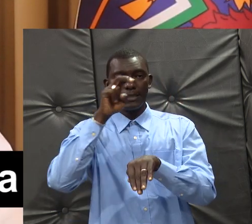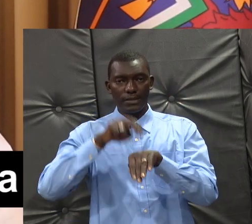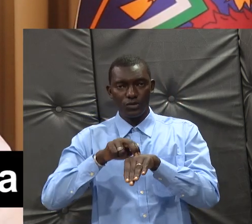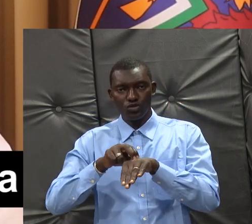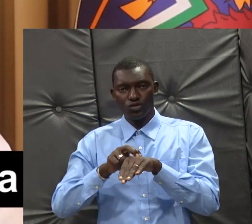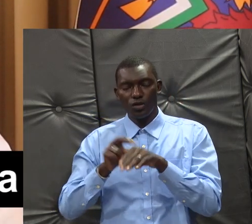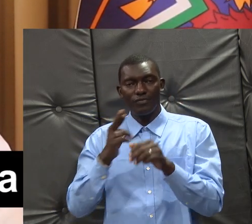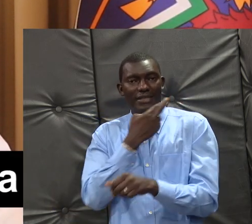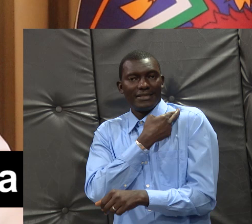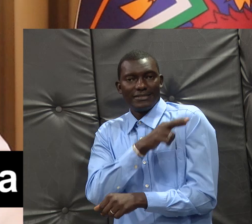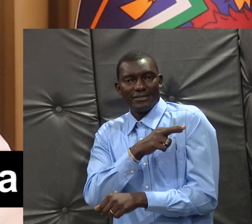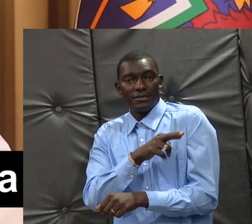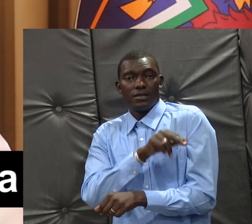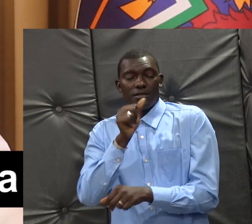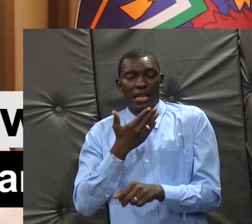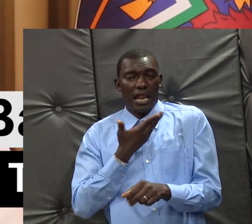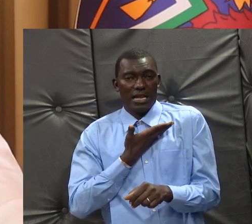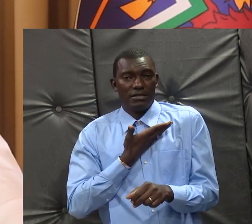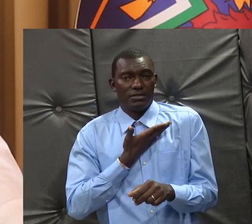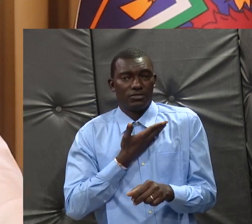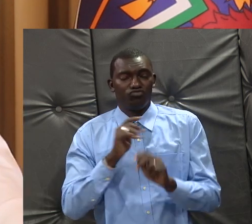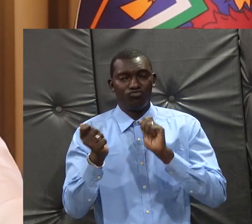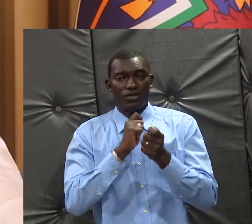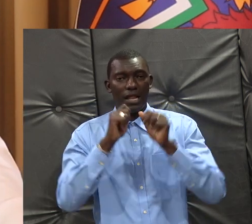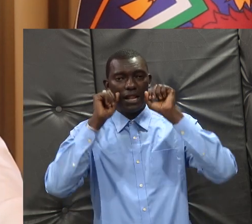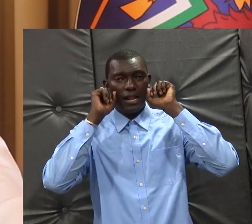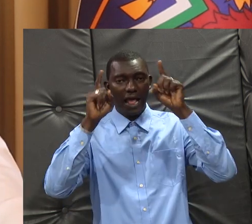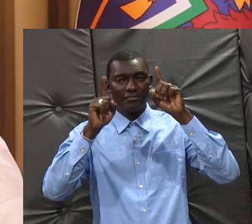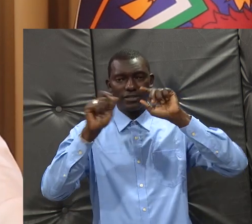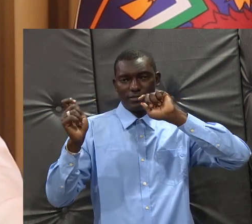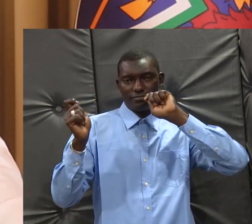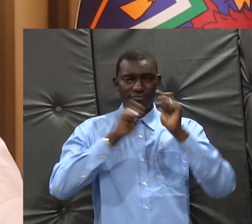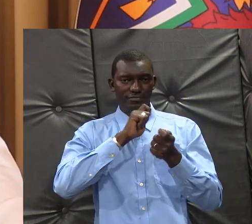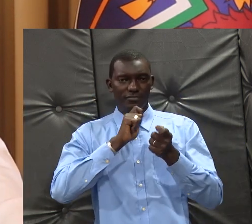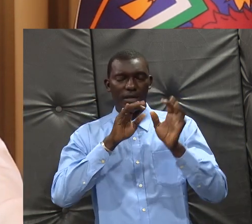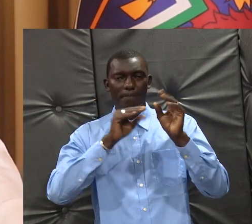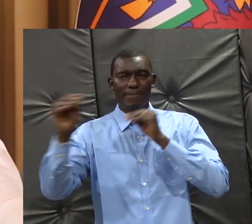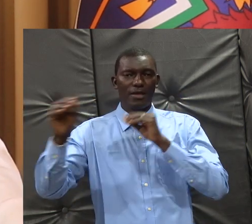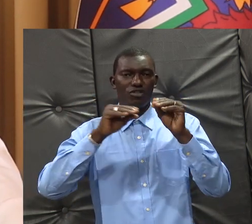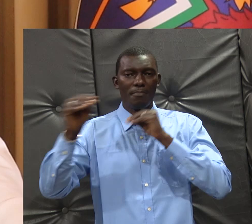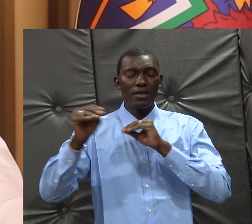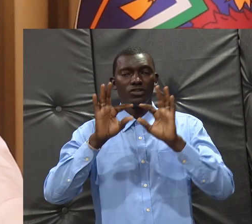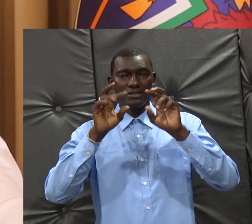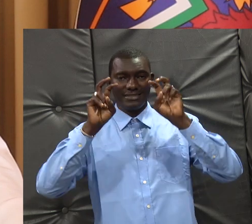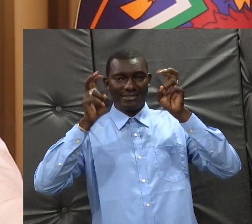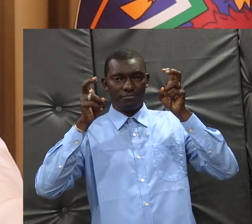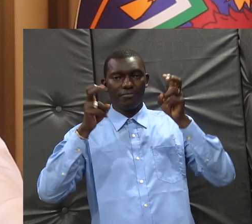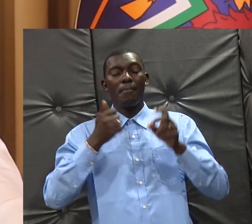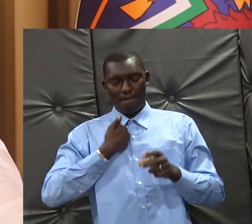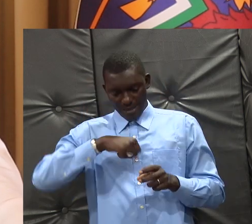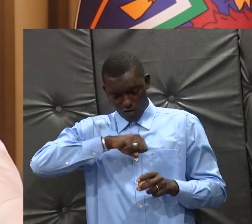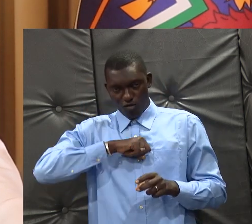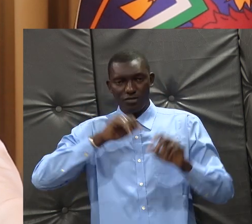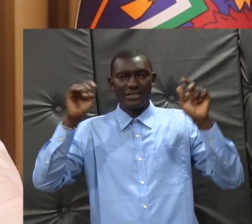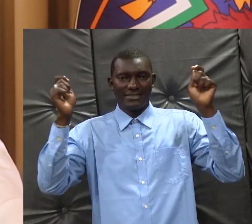of religion and its great potential to change lives and transform nations, the theme of